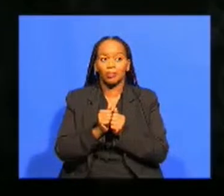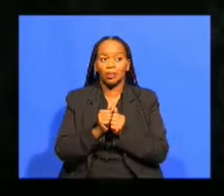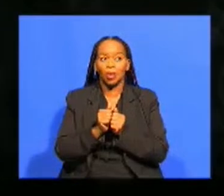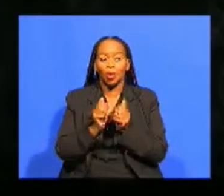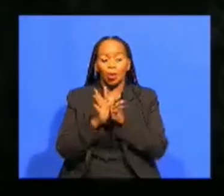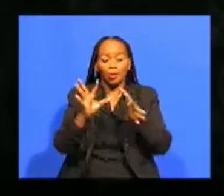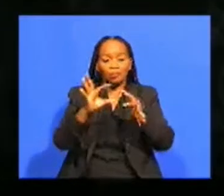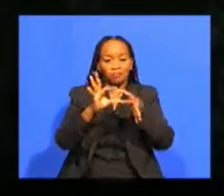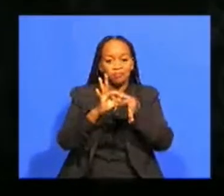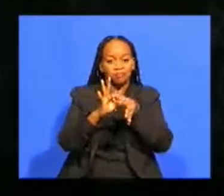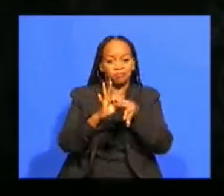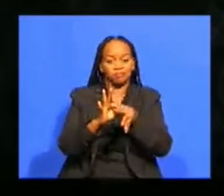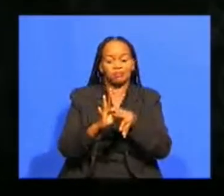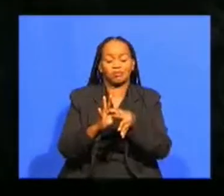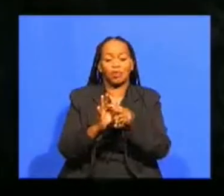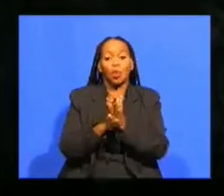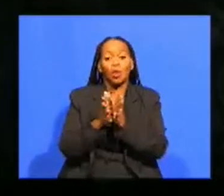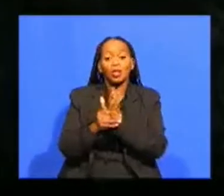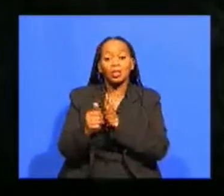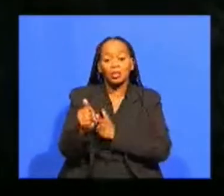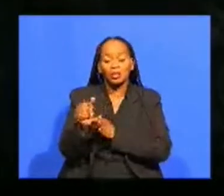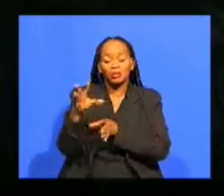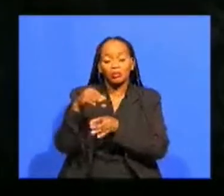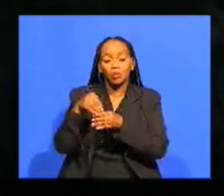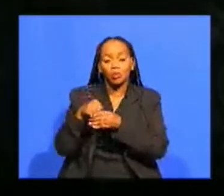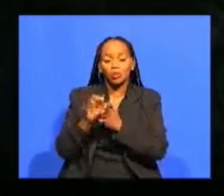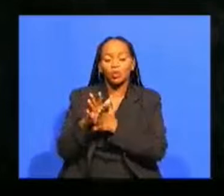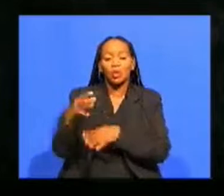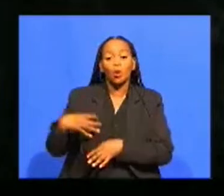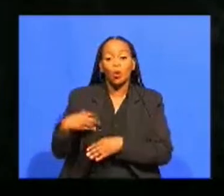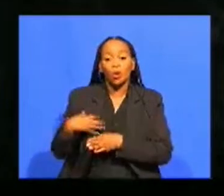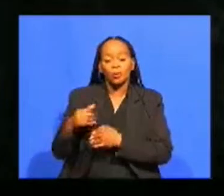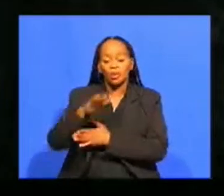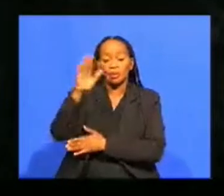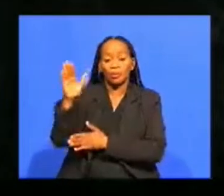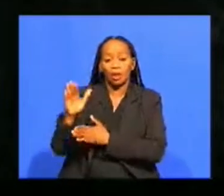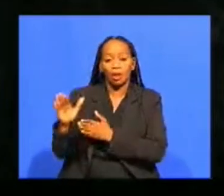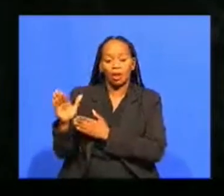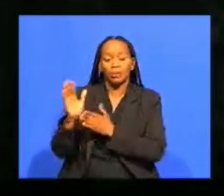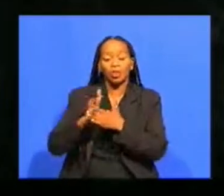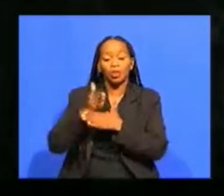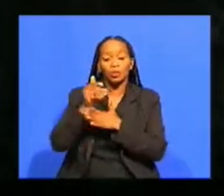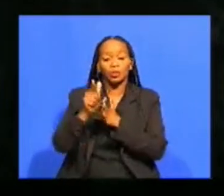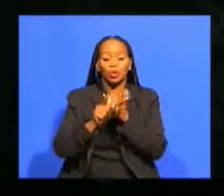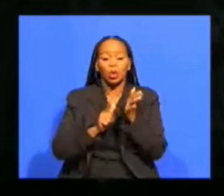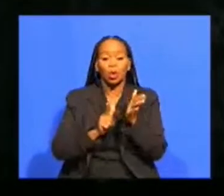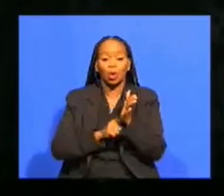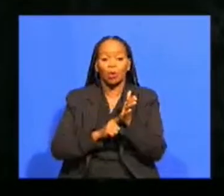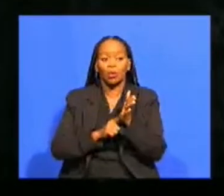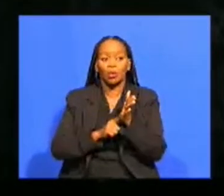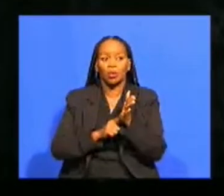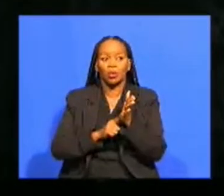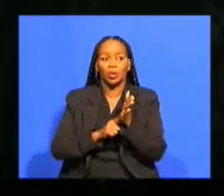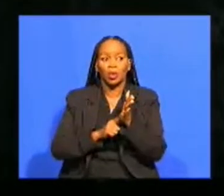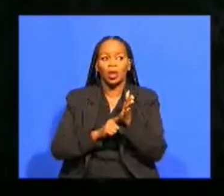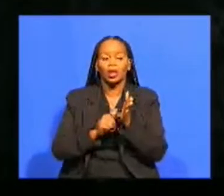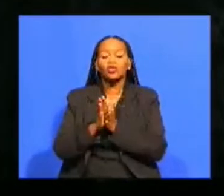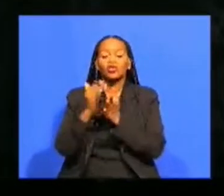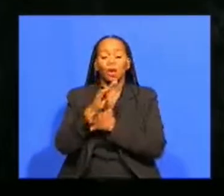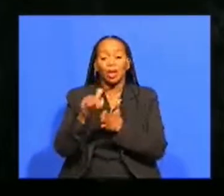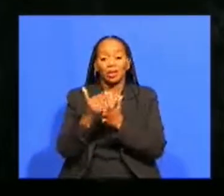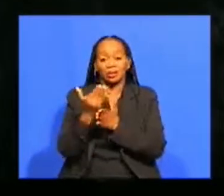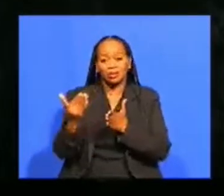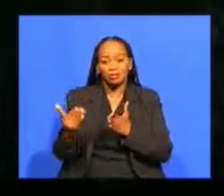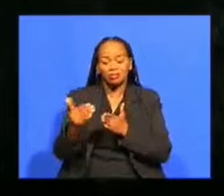associated potential to increase the number of women in cabinet through act of law. So it's a non-ending